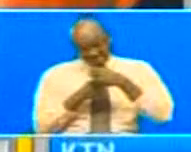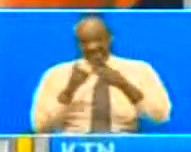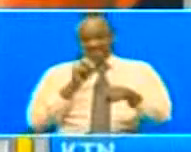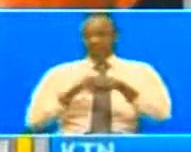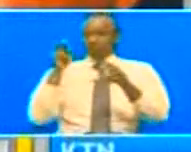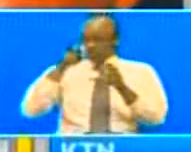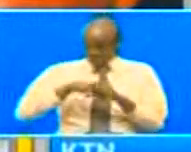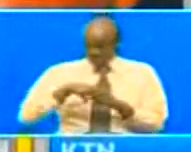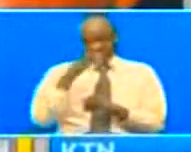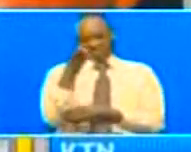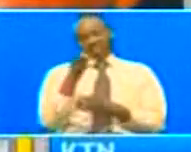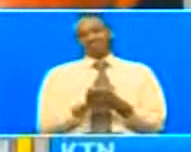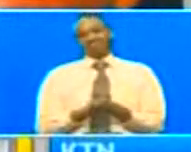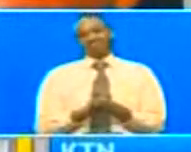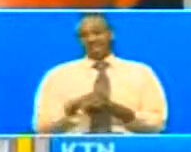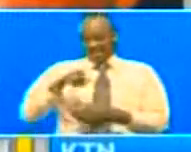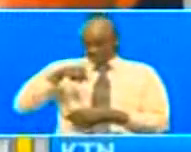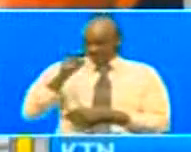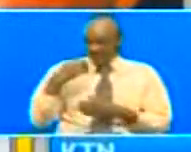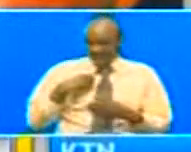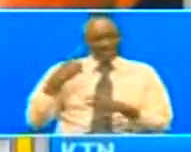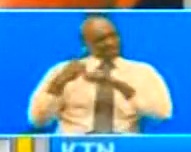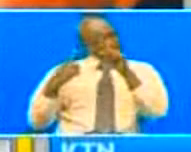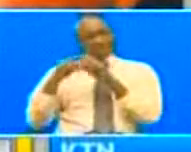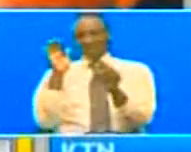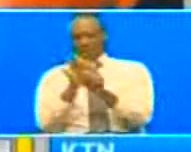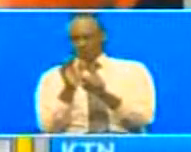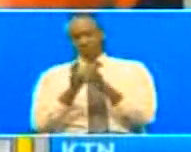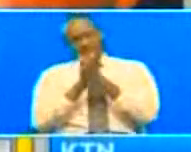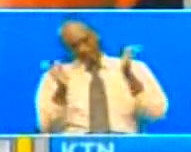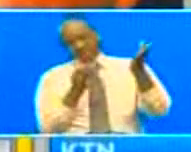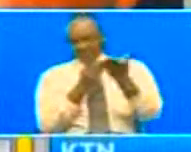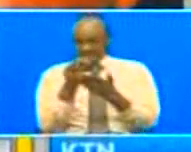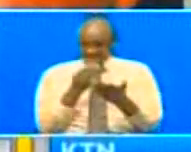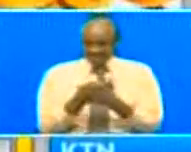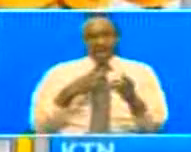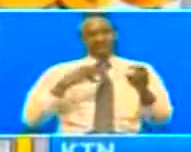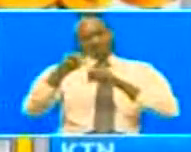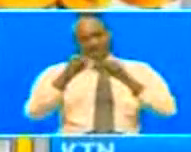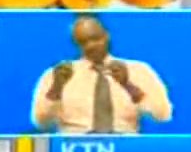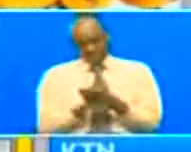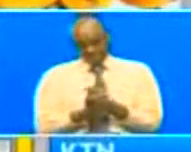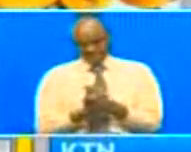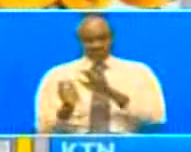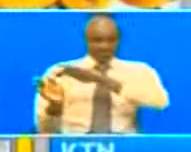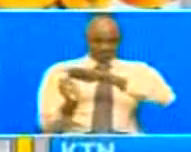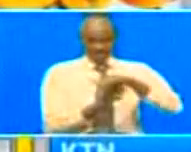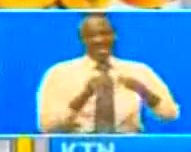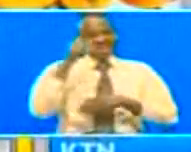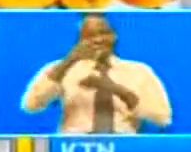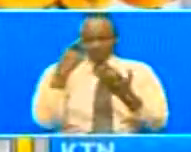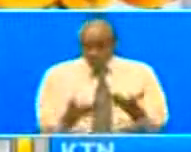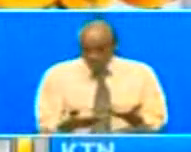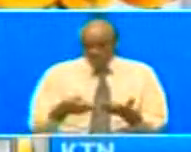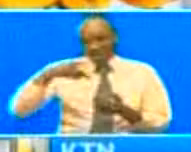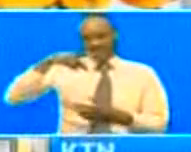as a graduate trainee. Dr. Sirima has extensive experience in public finance and sovereign debt management. Next up was relatively unknown Dr.